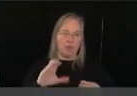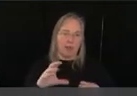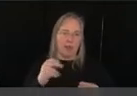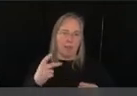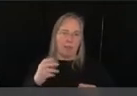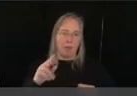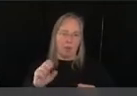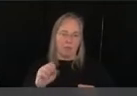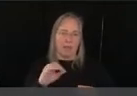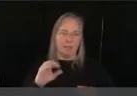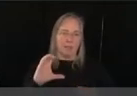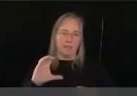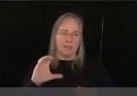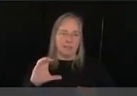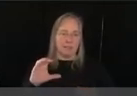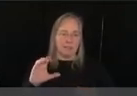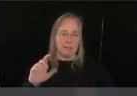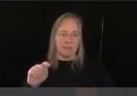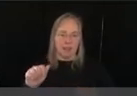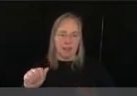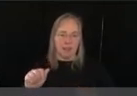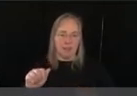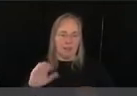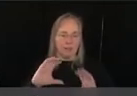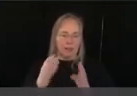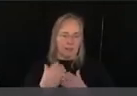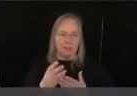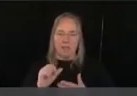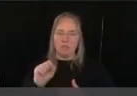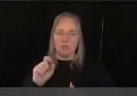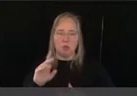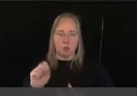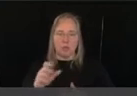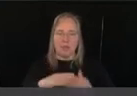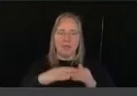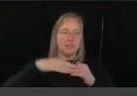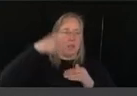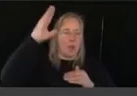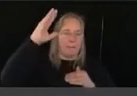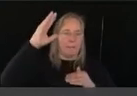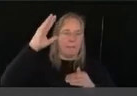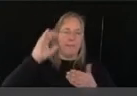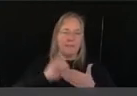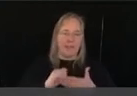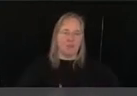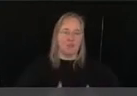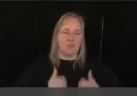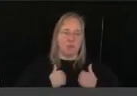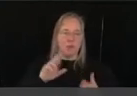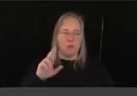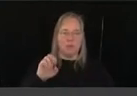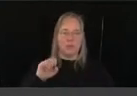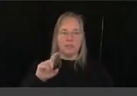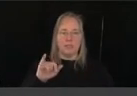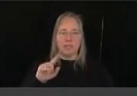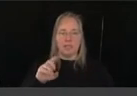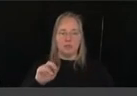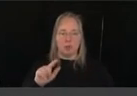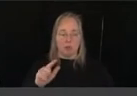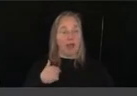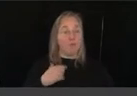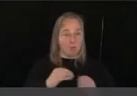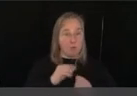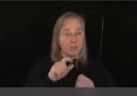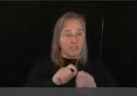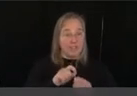CCTA classes and studios are. And then those top levels are all the residential. I have some more detailed